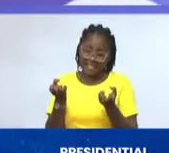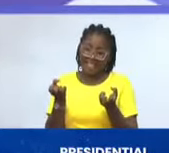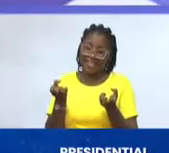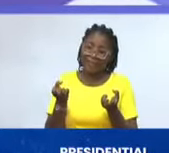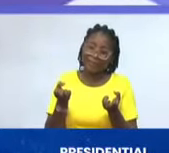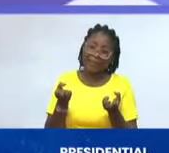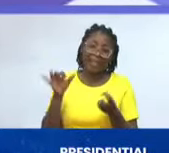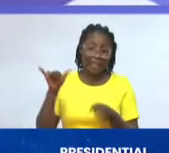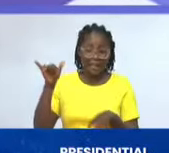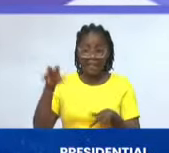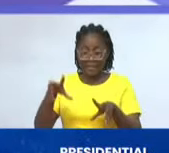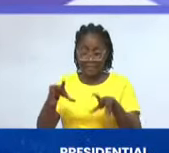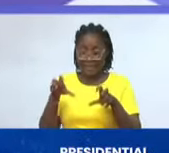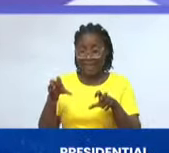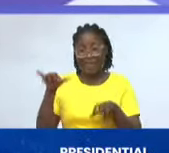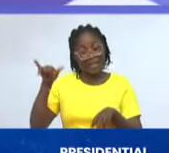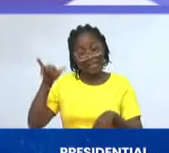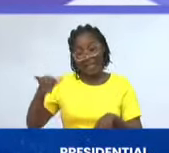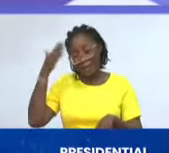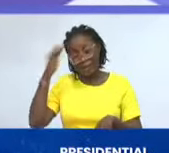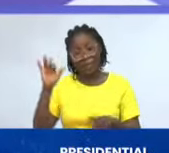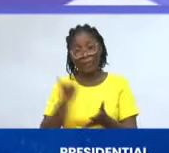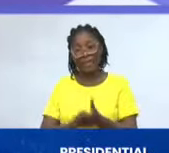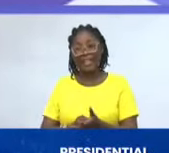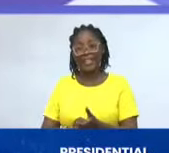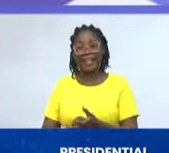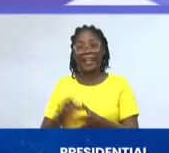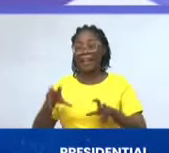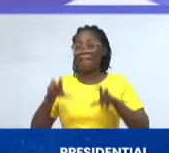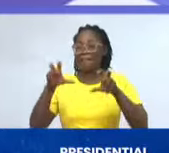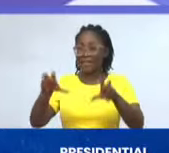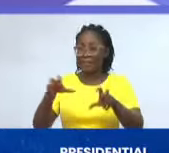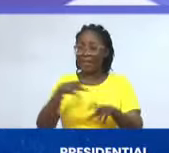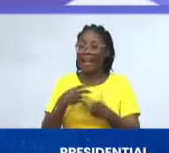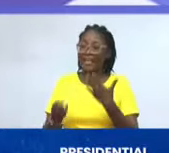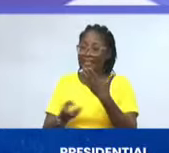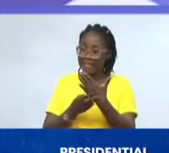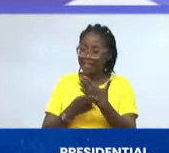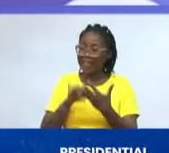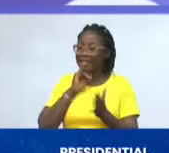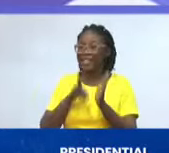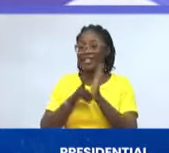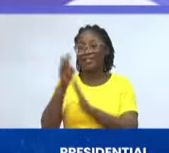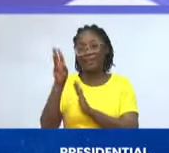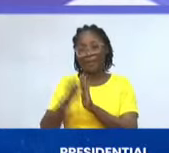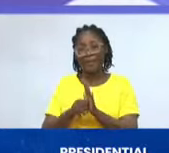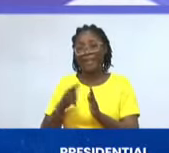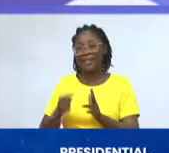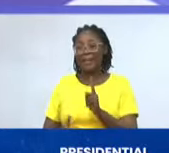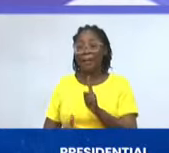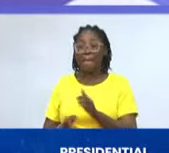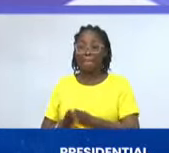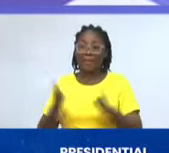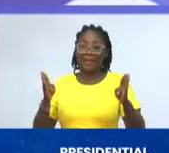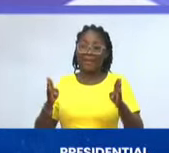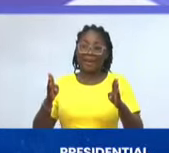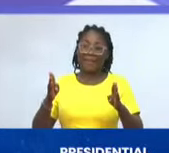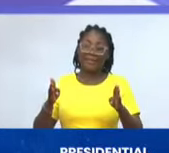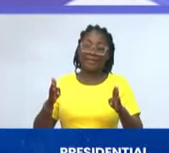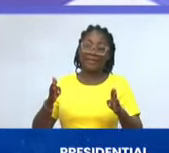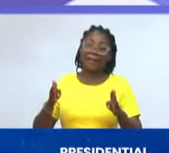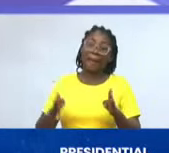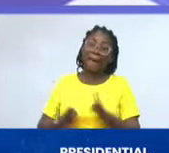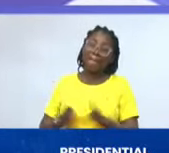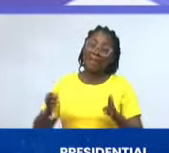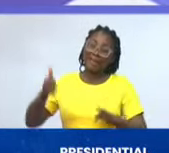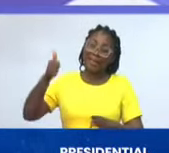saving is development. That's how you develop. The biggest debtor in the world today, in terms of country that